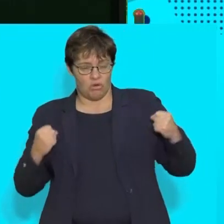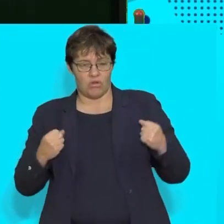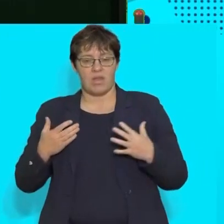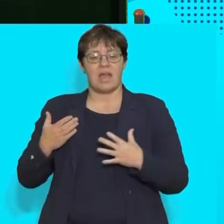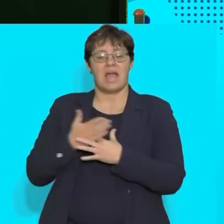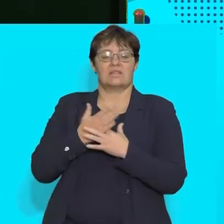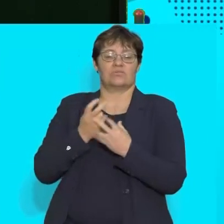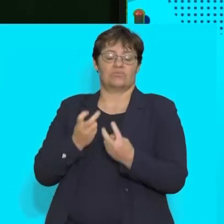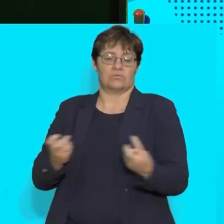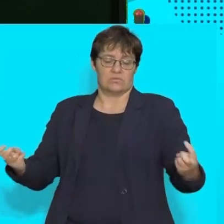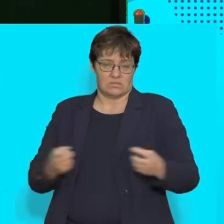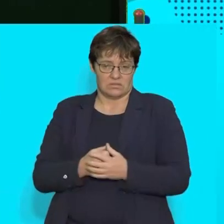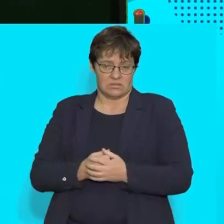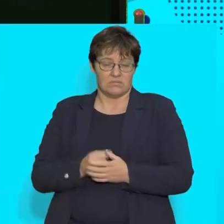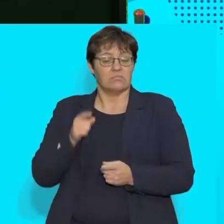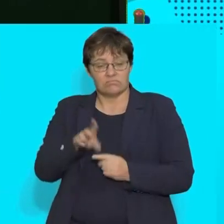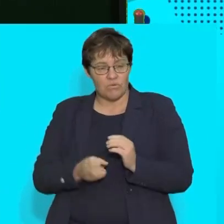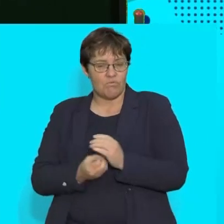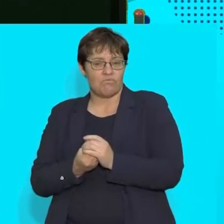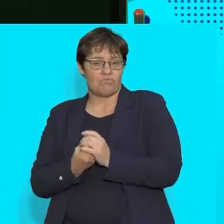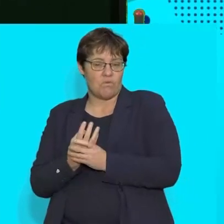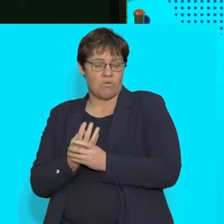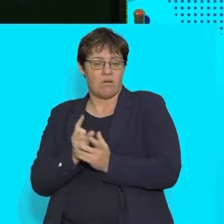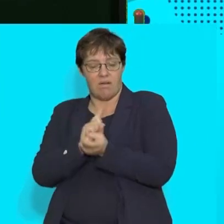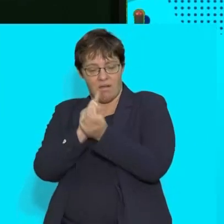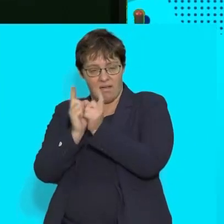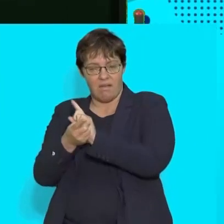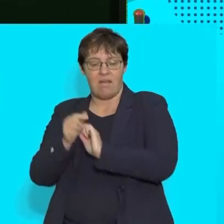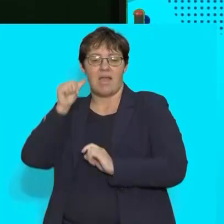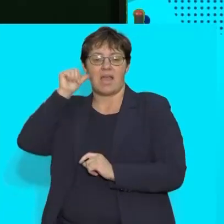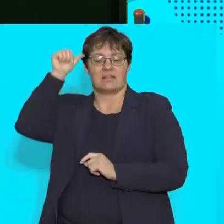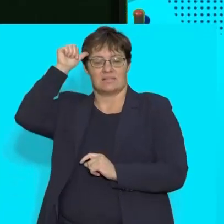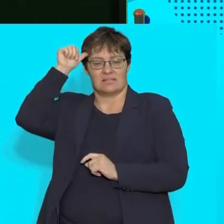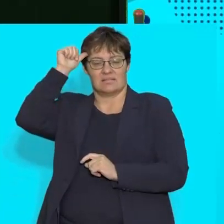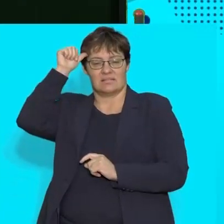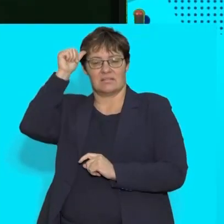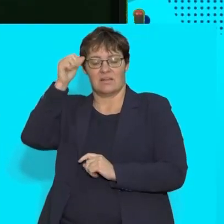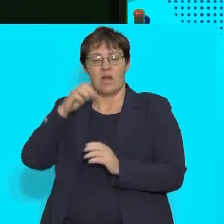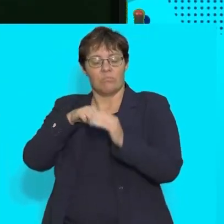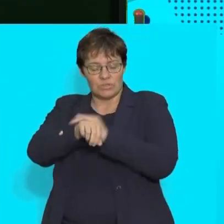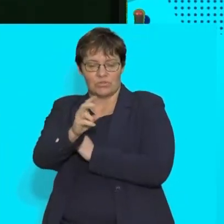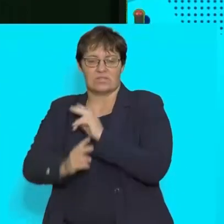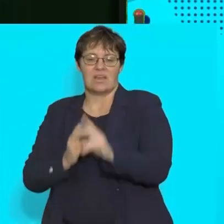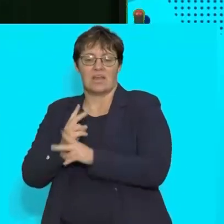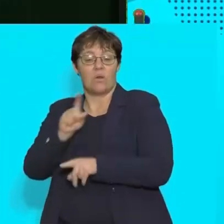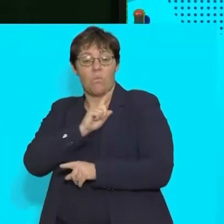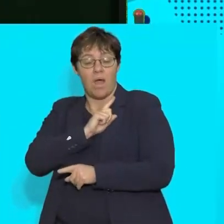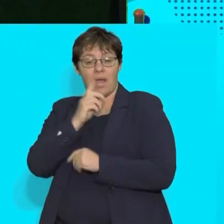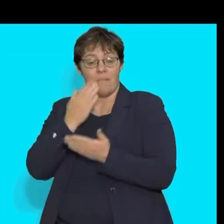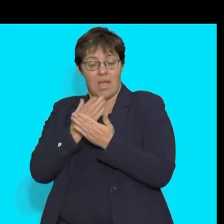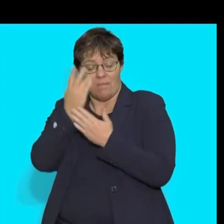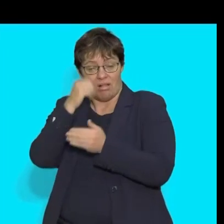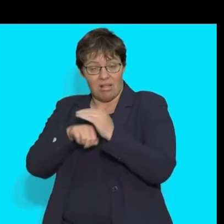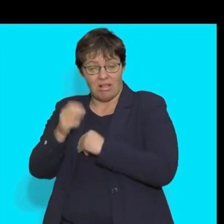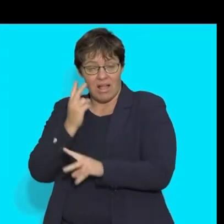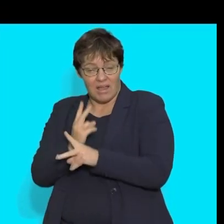accessing resources. They in turn grow to become adults that reproduce. And purely because they're able to reproduce